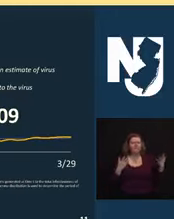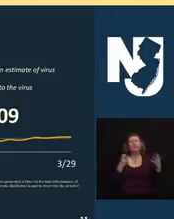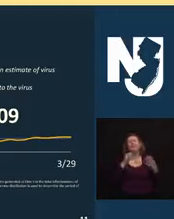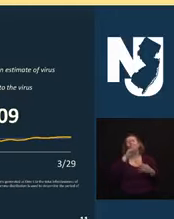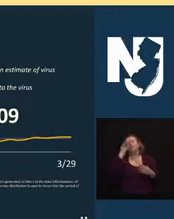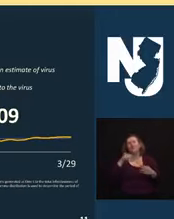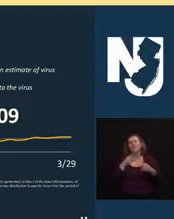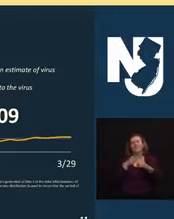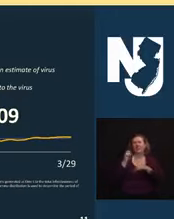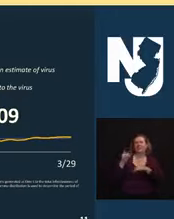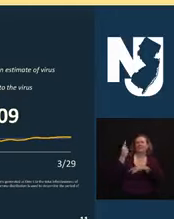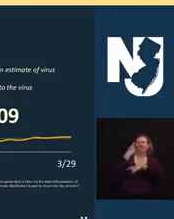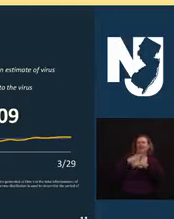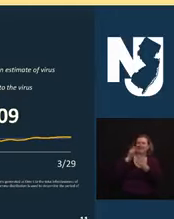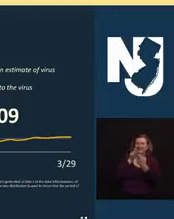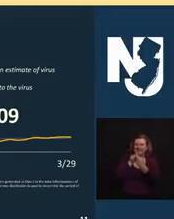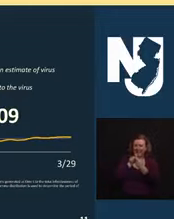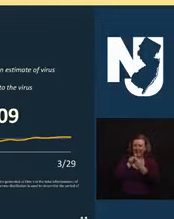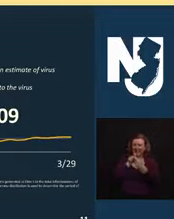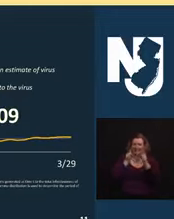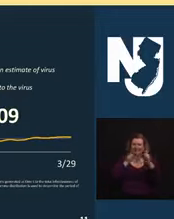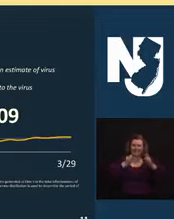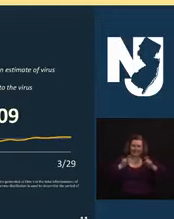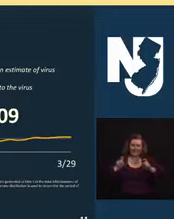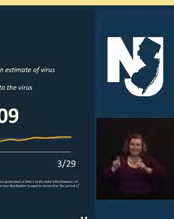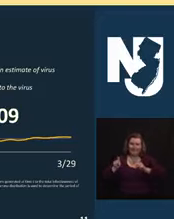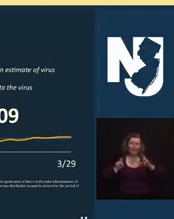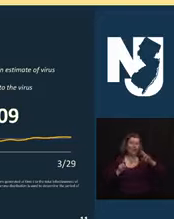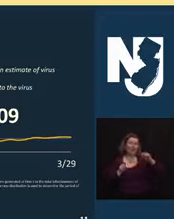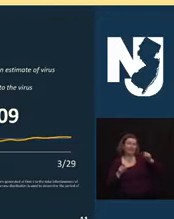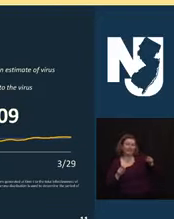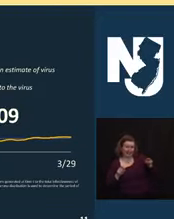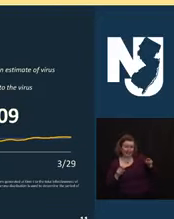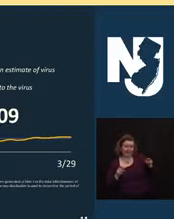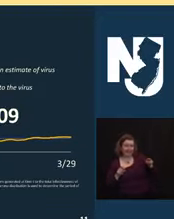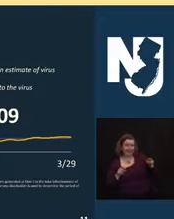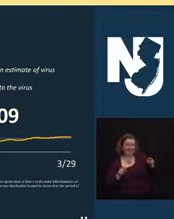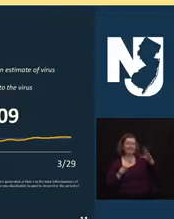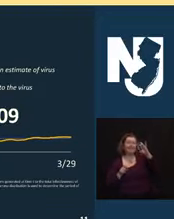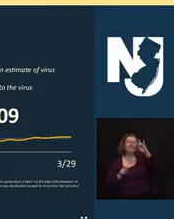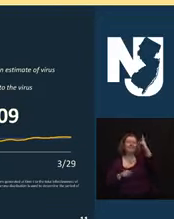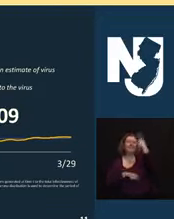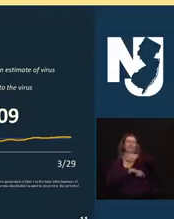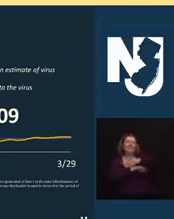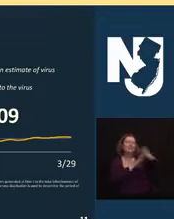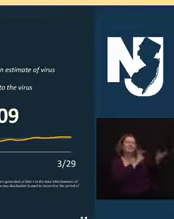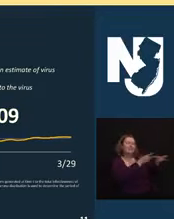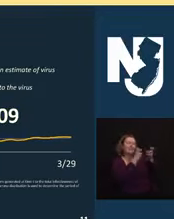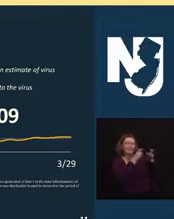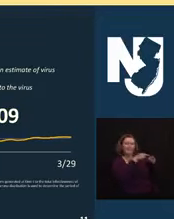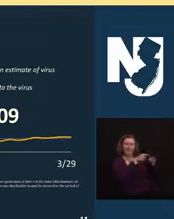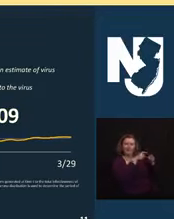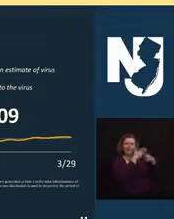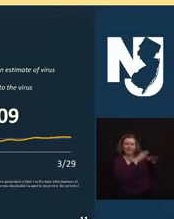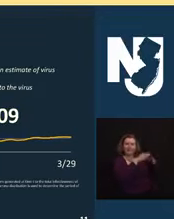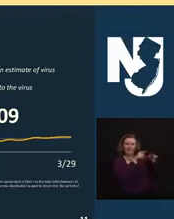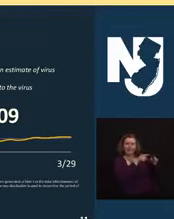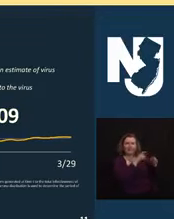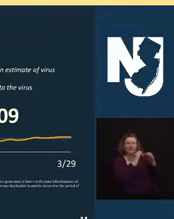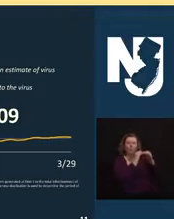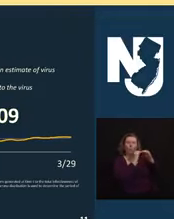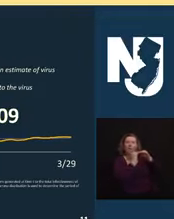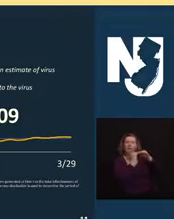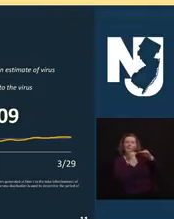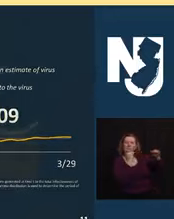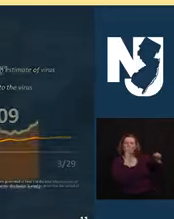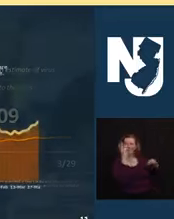that particular date of tests. The rate of transmission, I believe, is on a rolling 7-day basis, and therefore it is somewhat smoothed out. Our